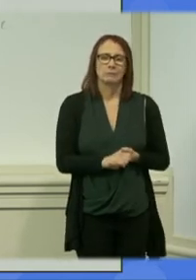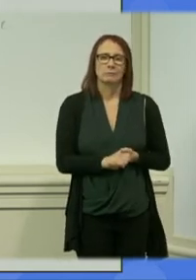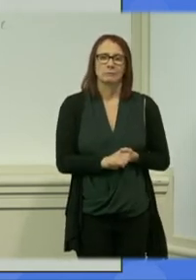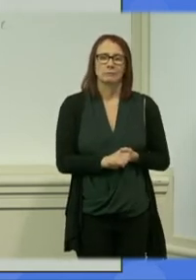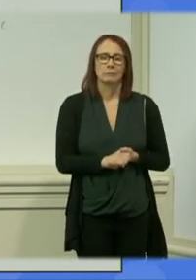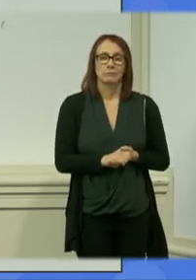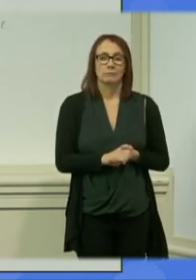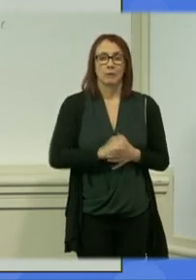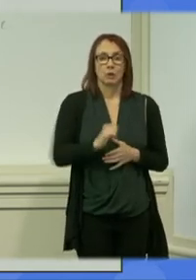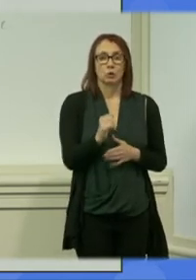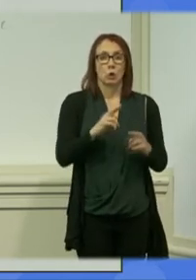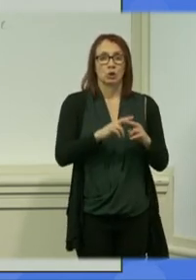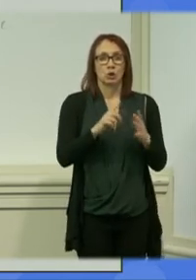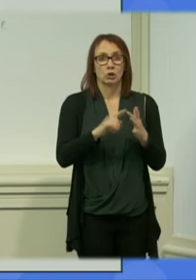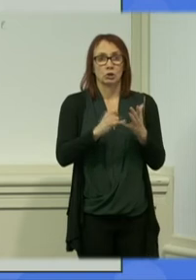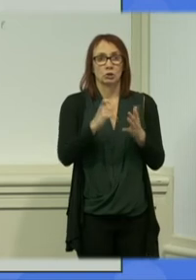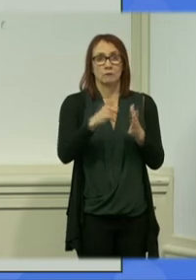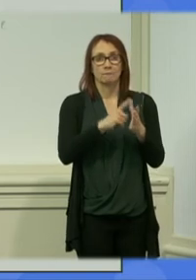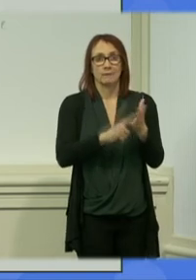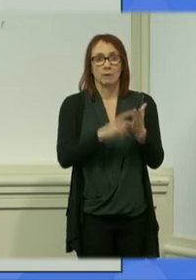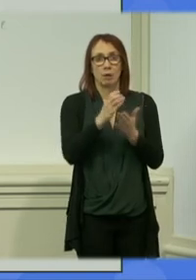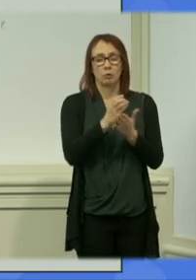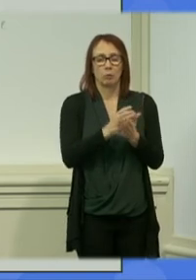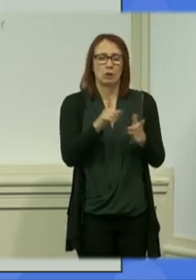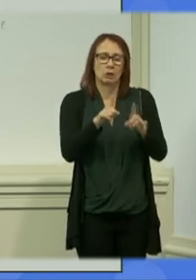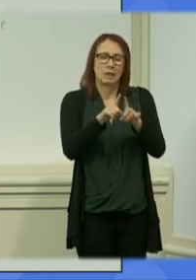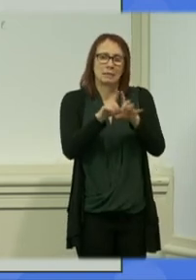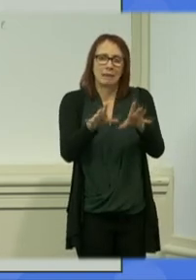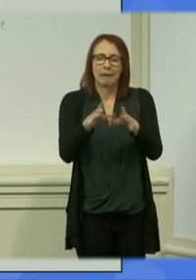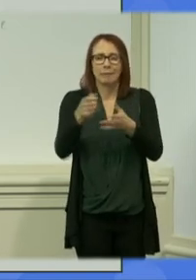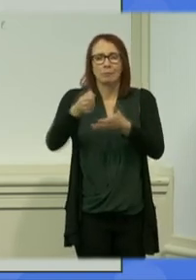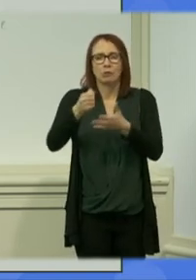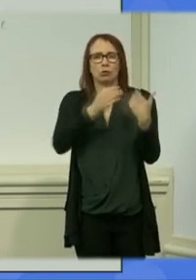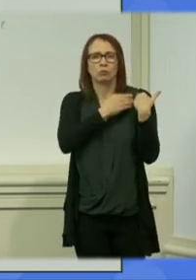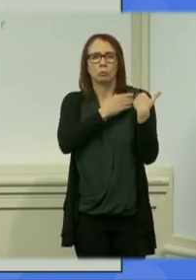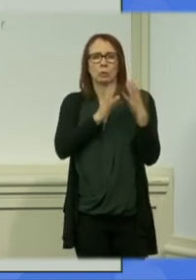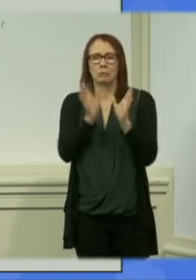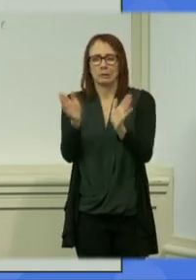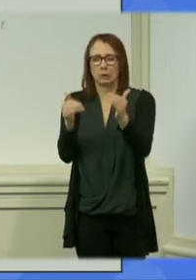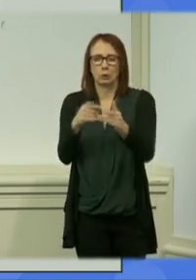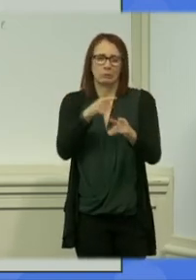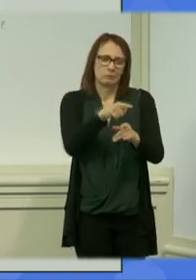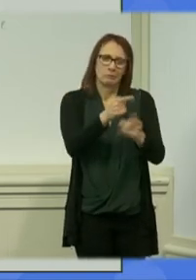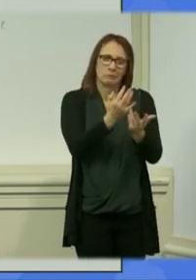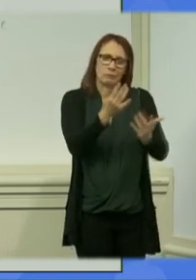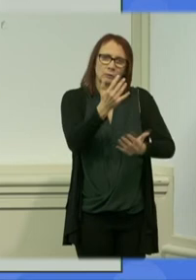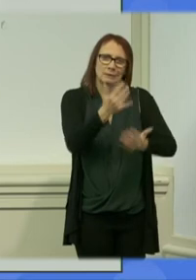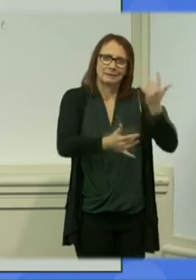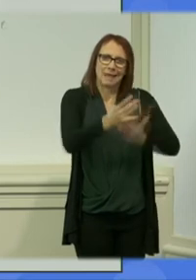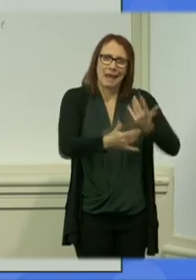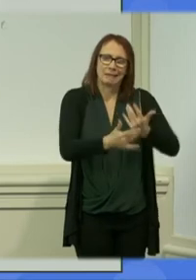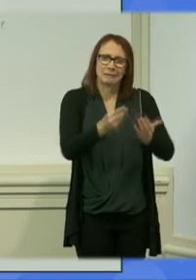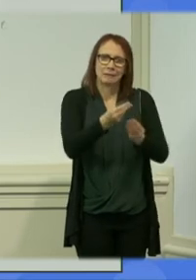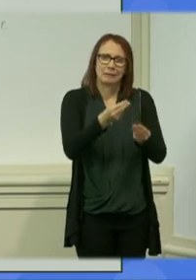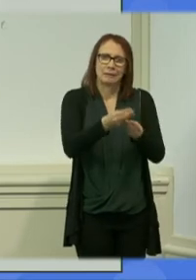then the Scottish Fiscal Commission is a bit like the Office of Budget Responsibility. They do all the stats and the economic forecasting and so